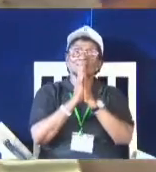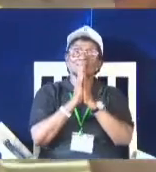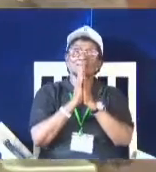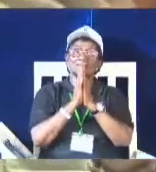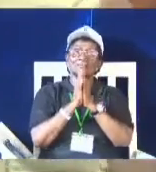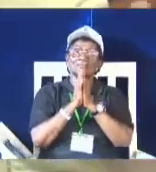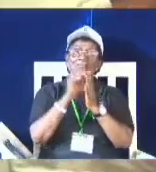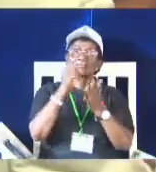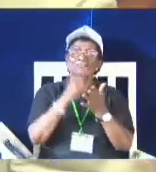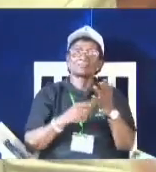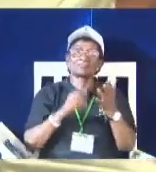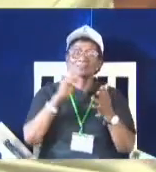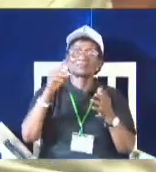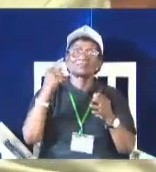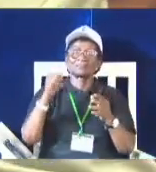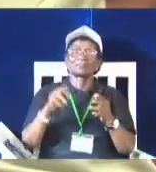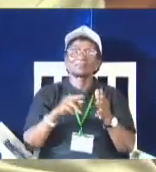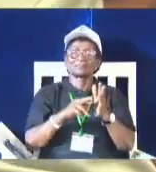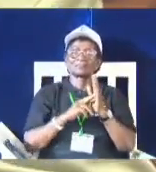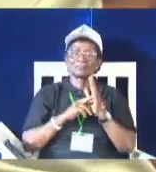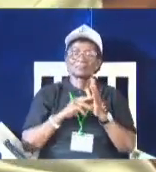What are the requirements